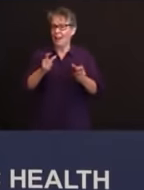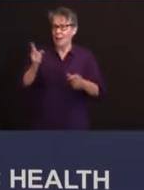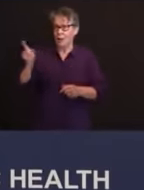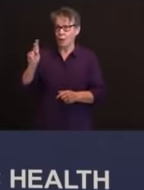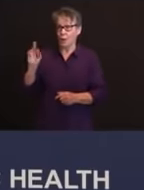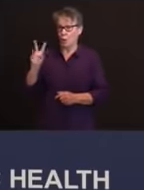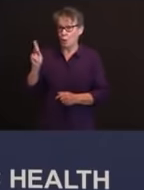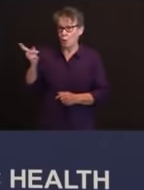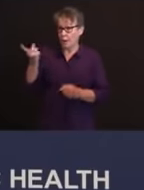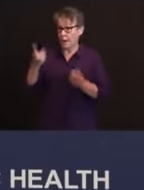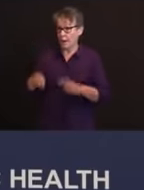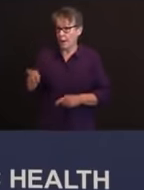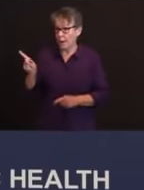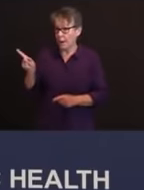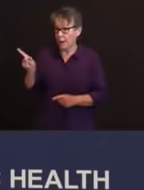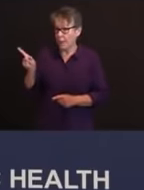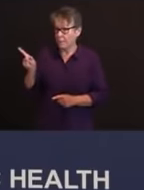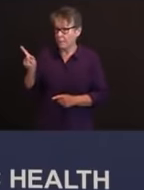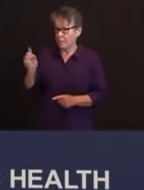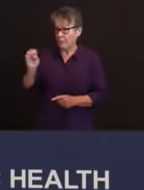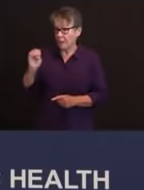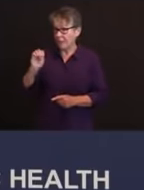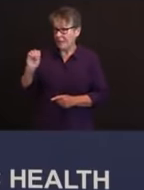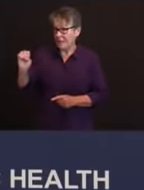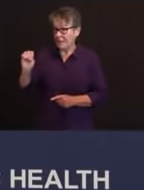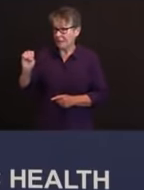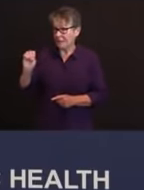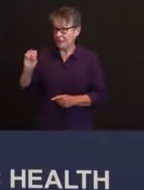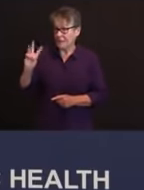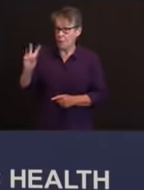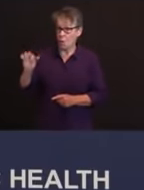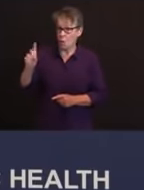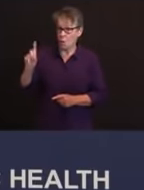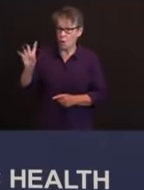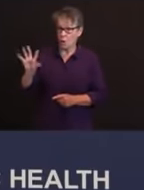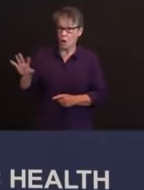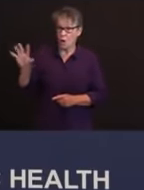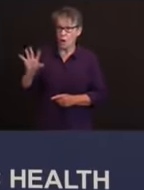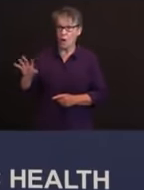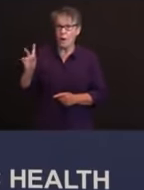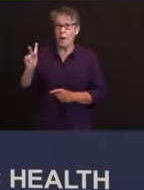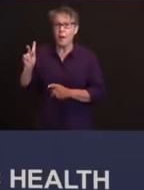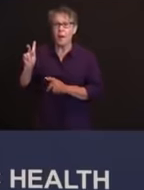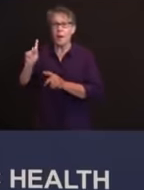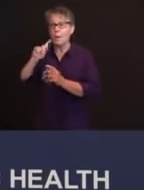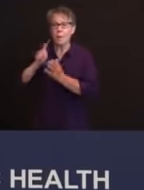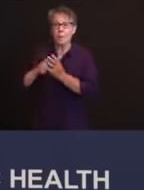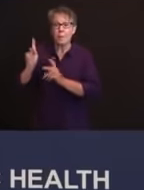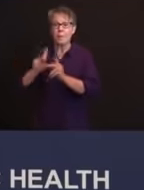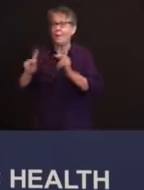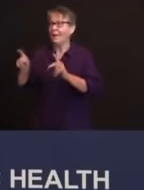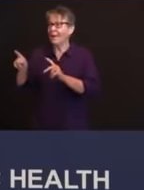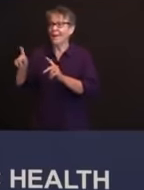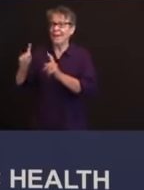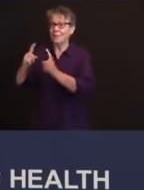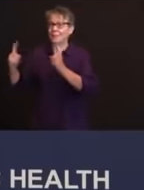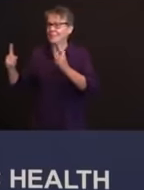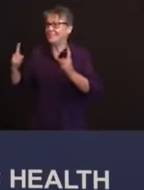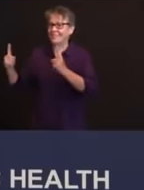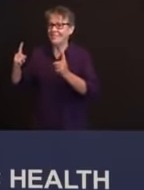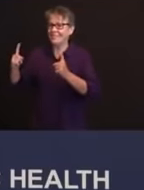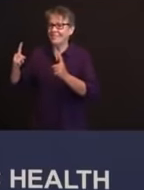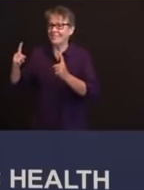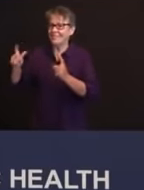East Ward as an example. Folks are just sort of not distancing as they should. Even when they're